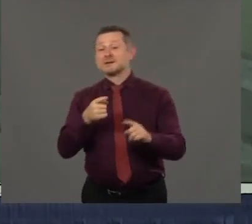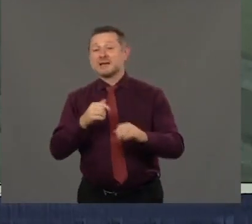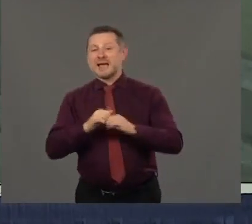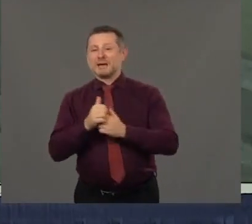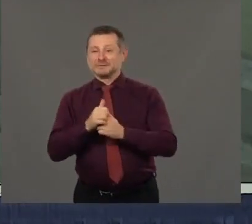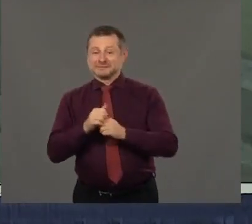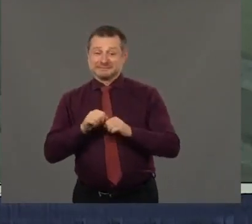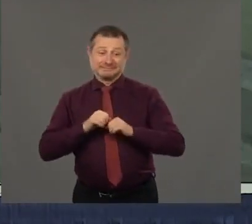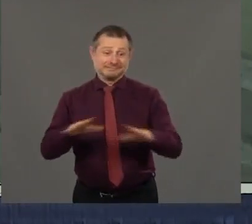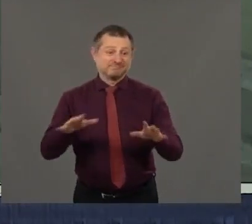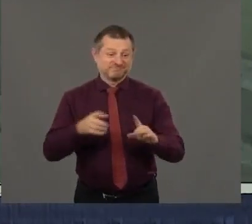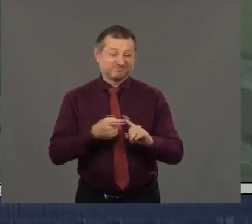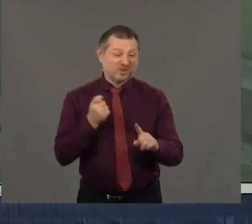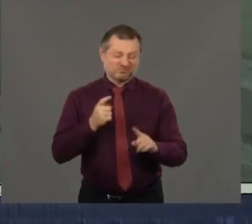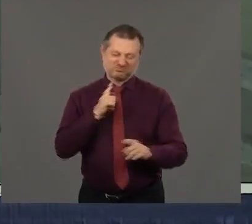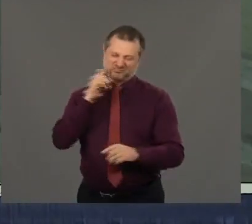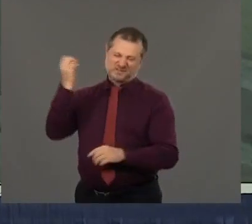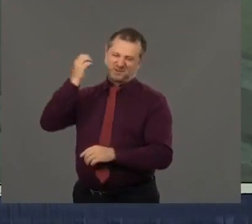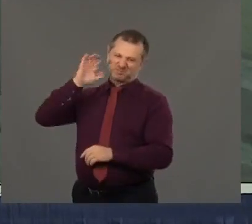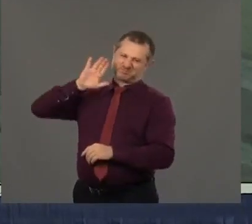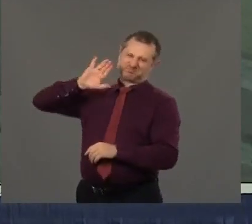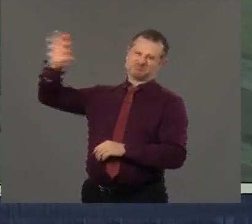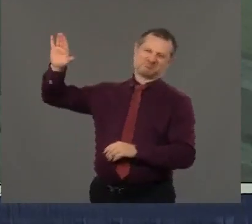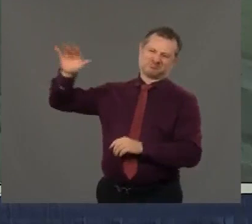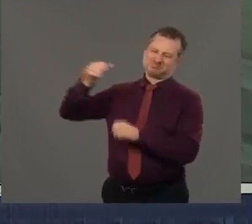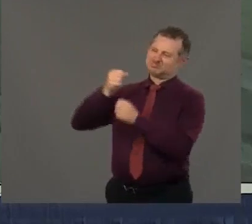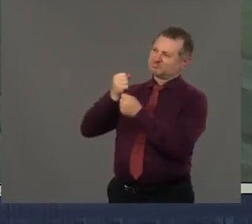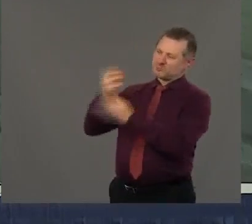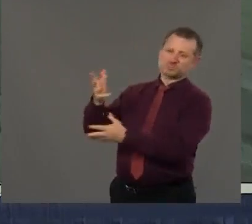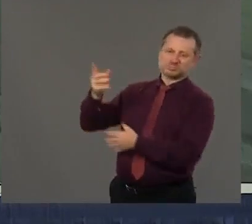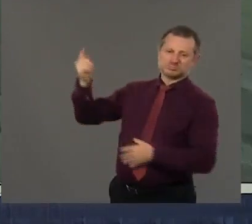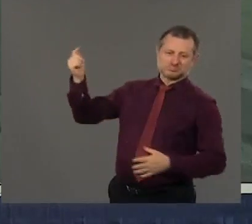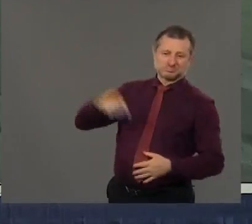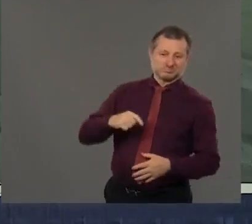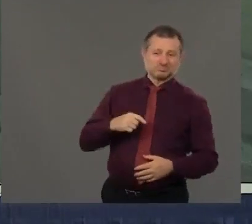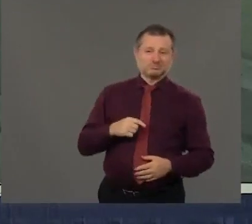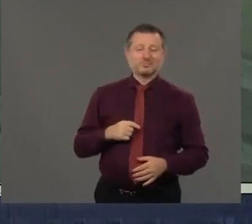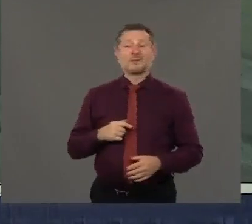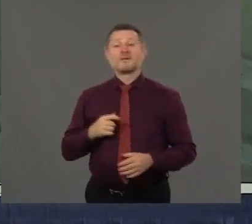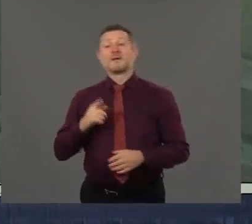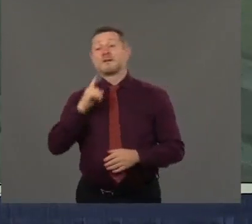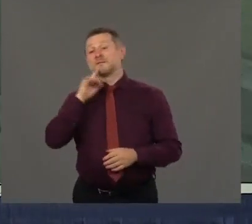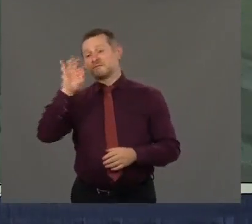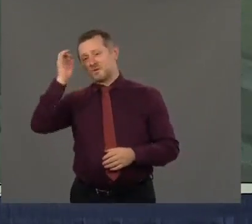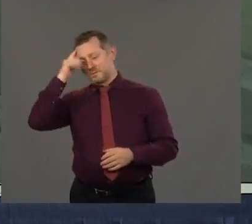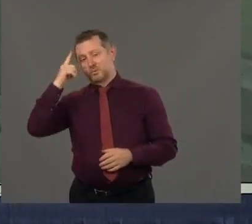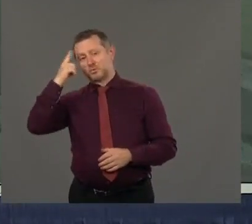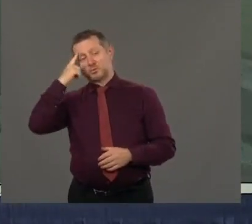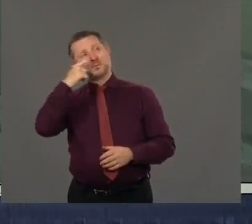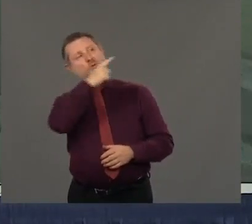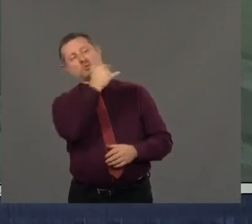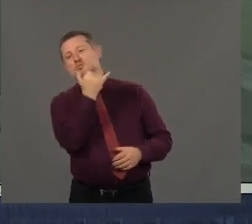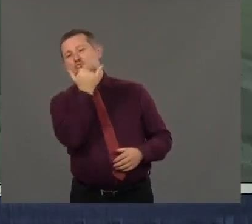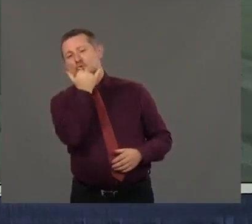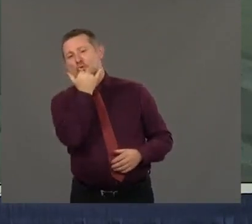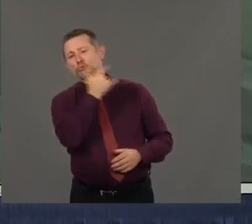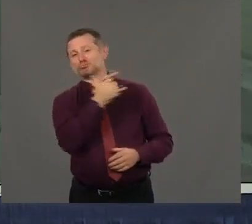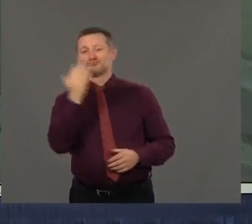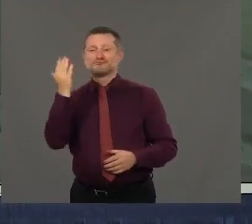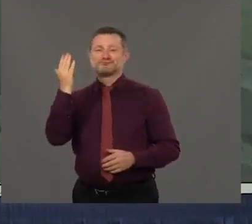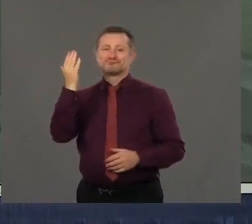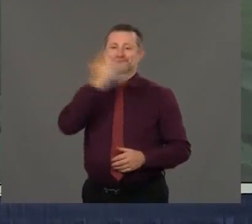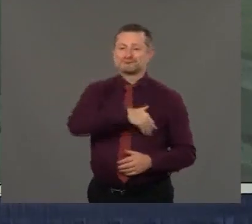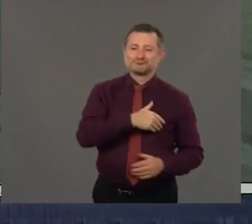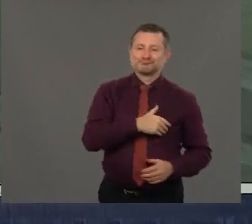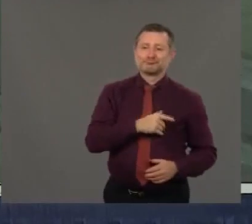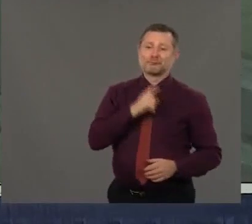Europe. And it was the greatest miss by the federal government of all time. China